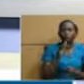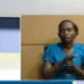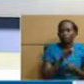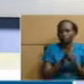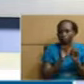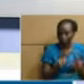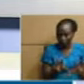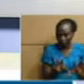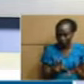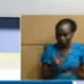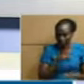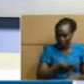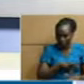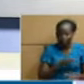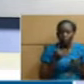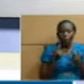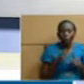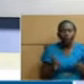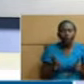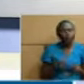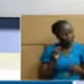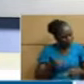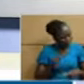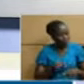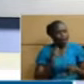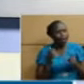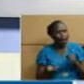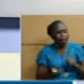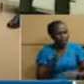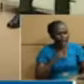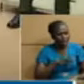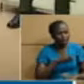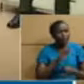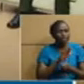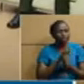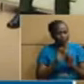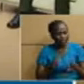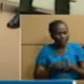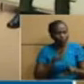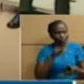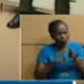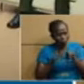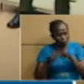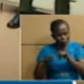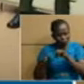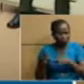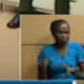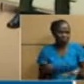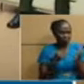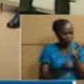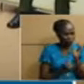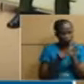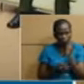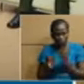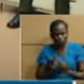fact. Now, but with respect you've not been earning much, you've not been earning consistently. That is true, yes. But irrespective of